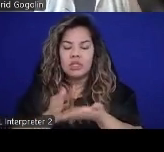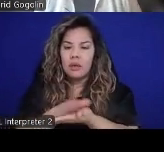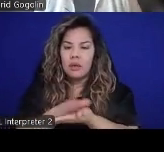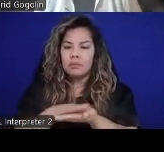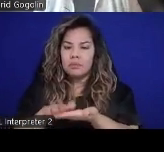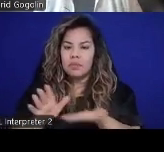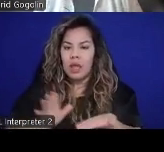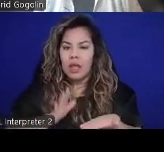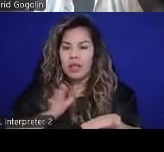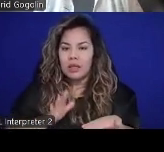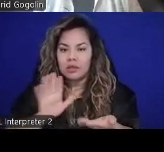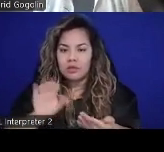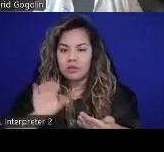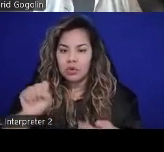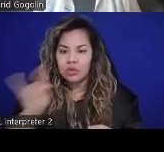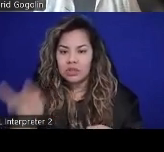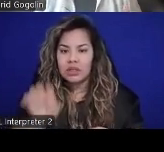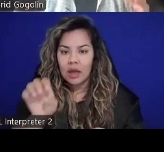the style. So